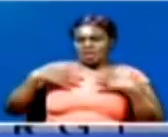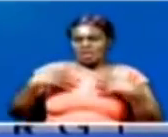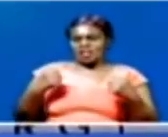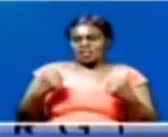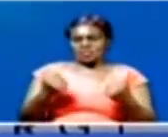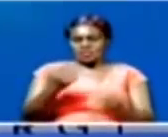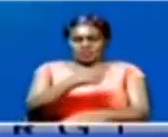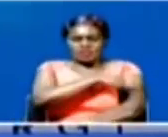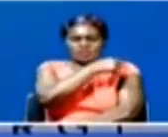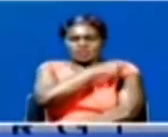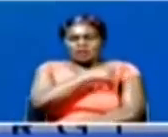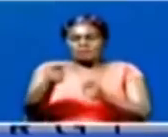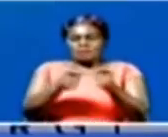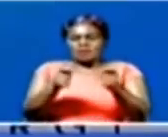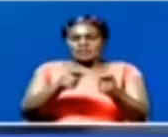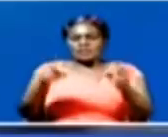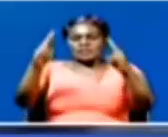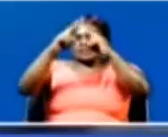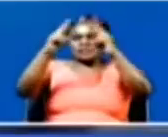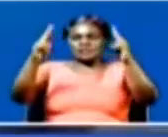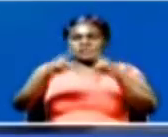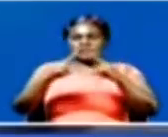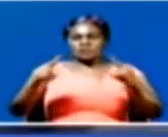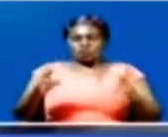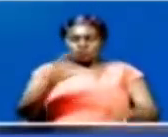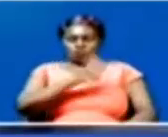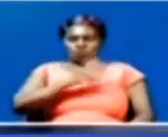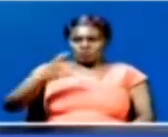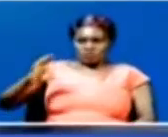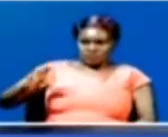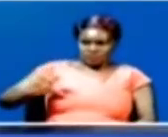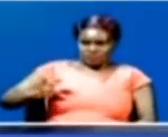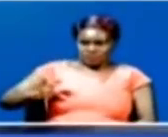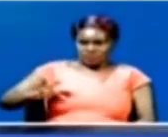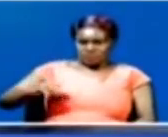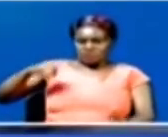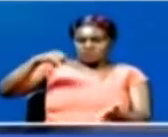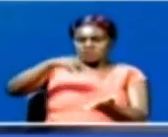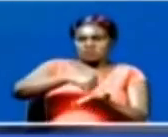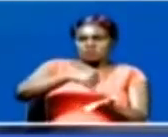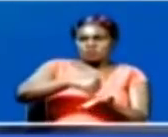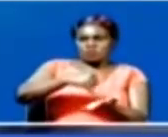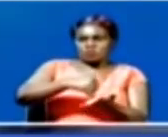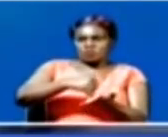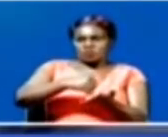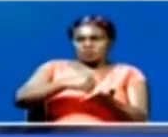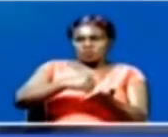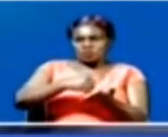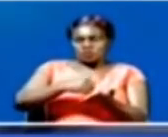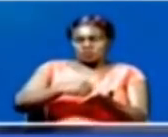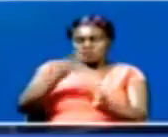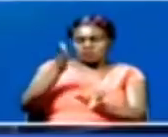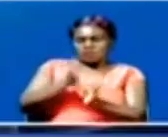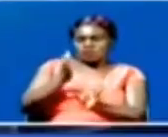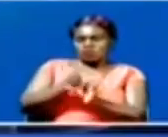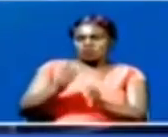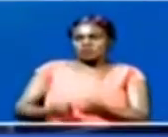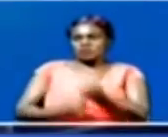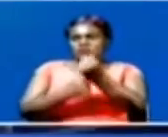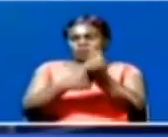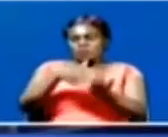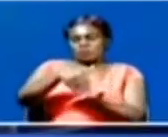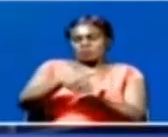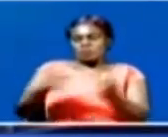clinics managed by the International Rescue Committee, which, among other things, will offer psychological support to